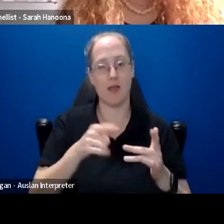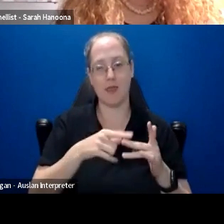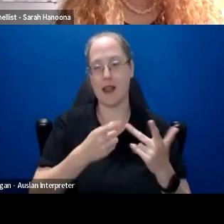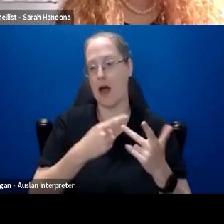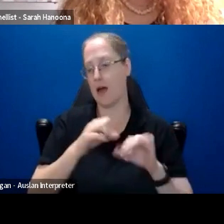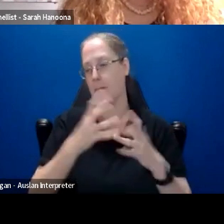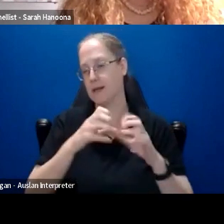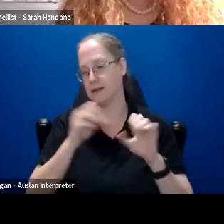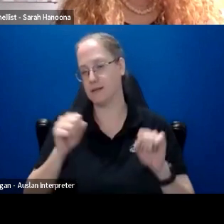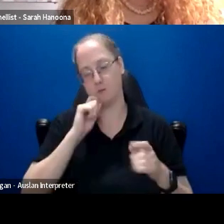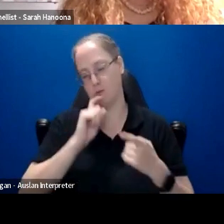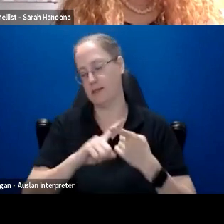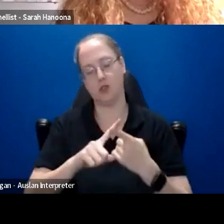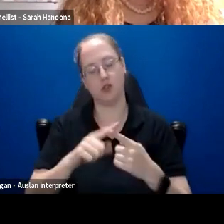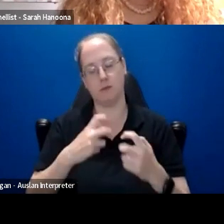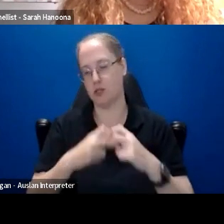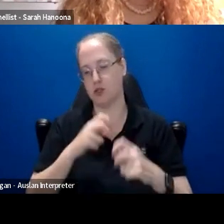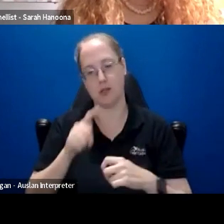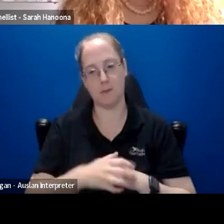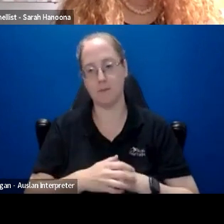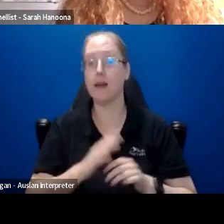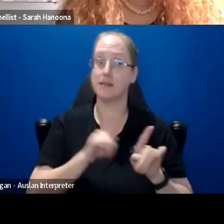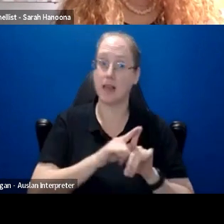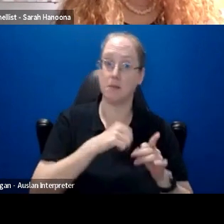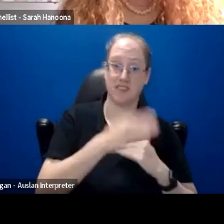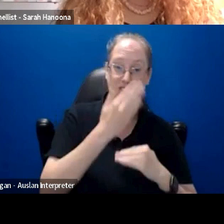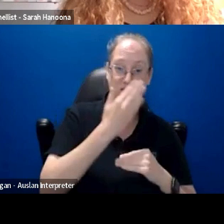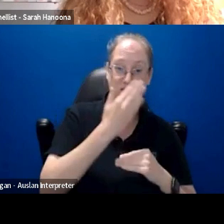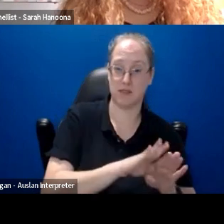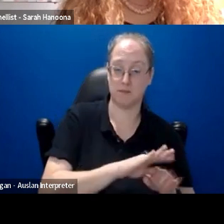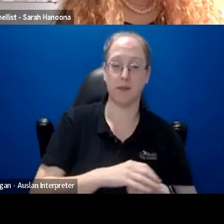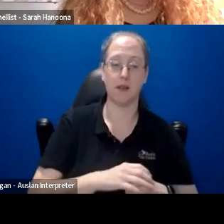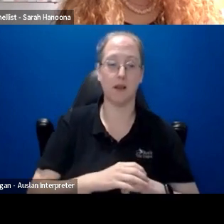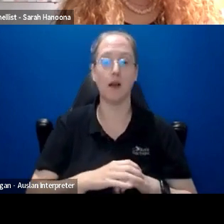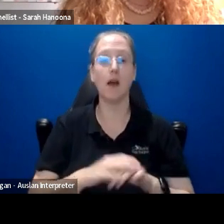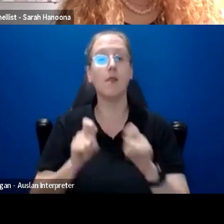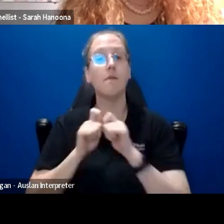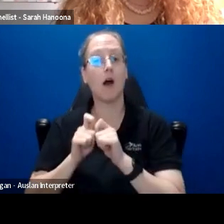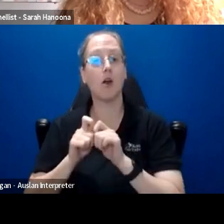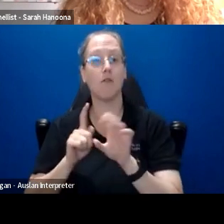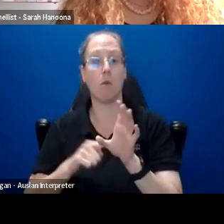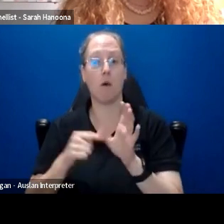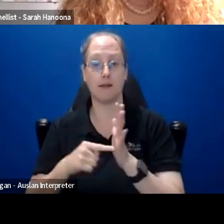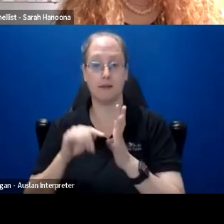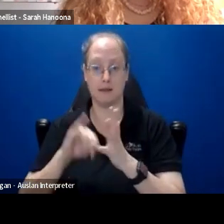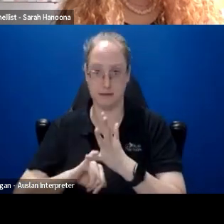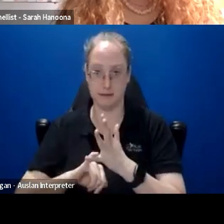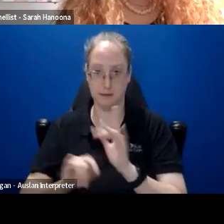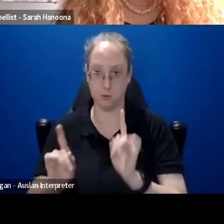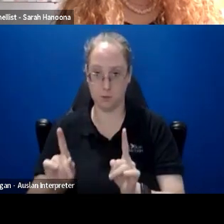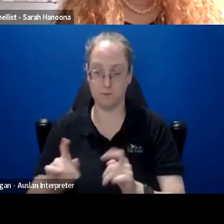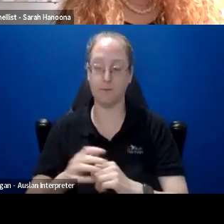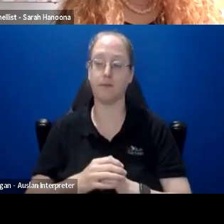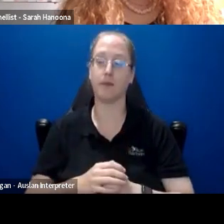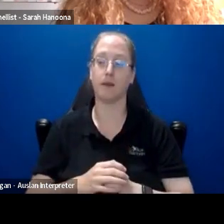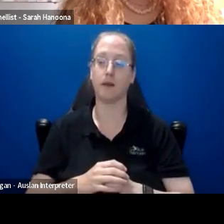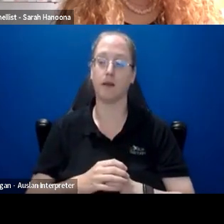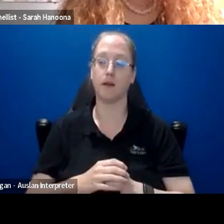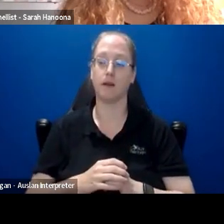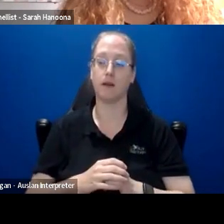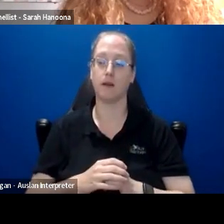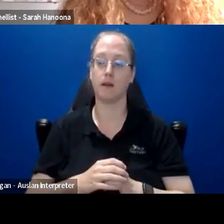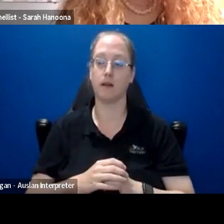including in schools and so forth. The value of the YTS is that we get to develop very